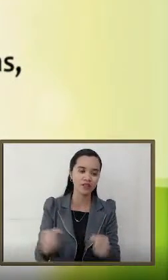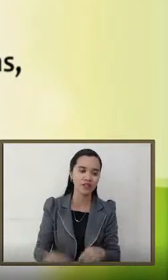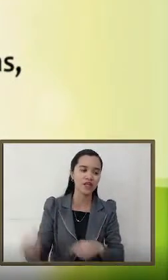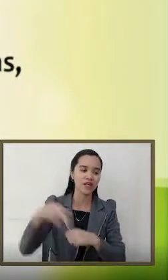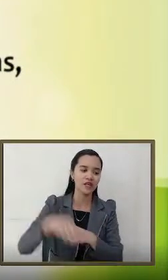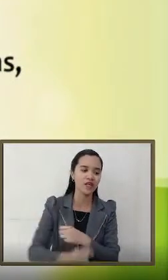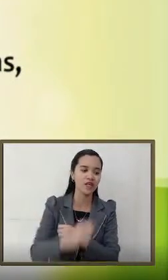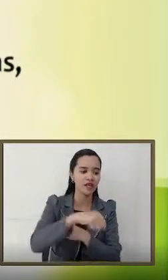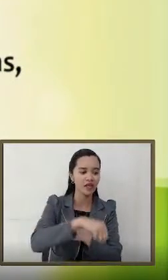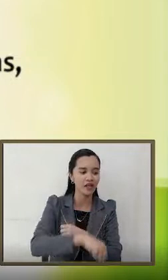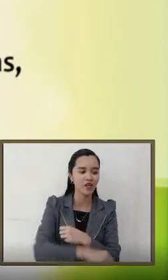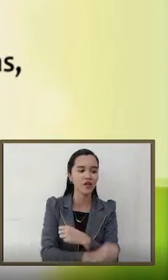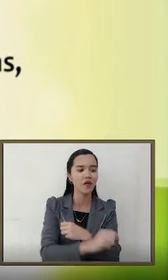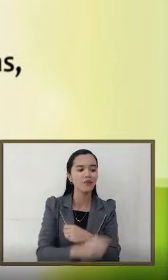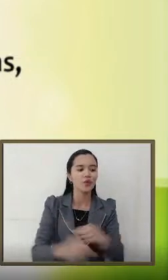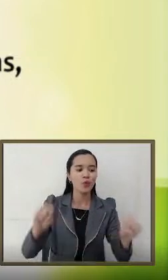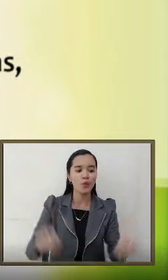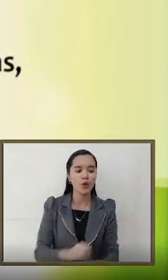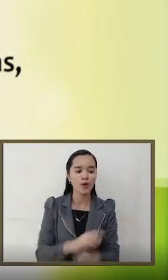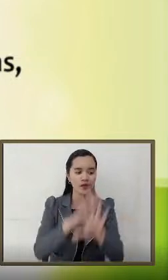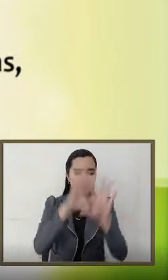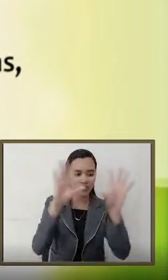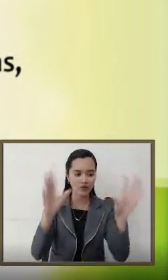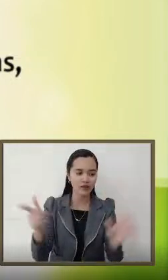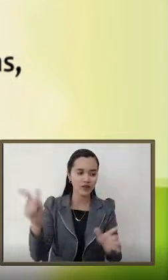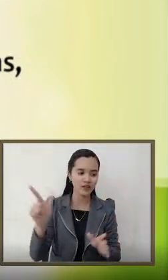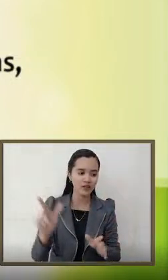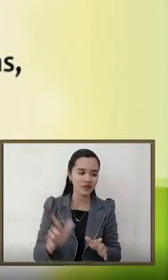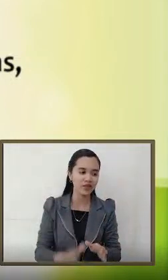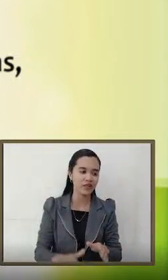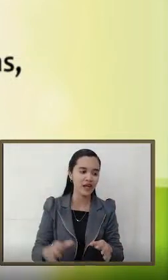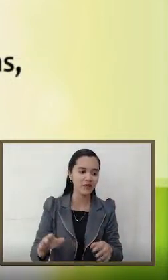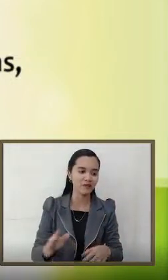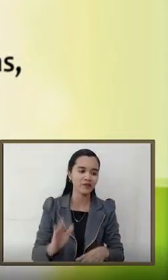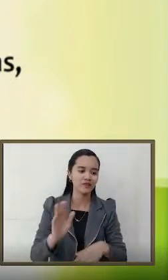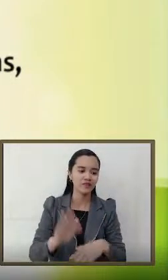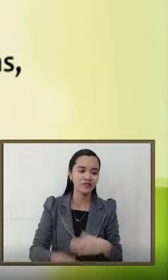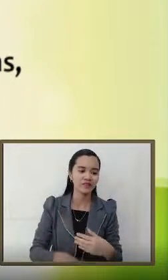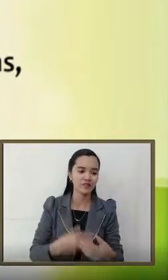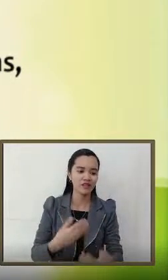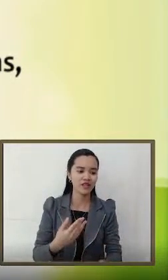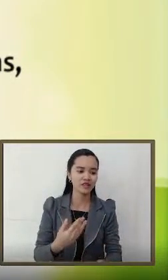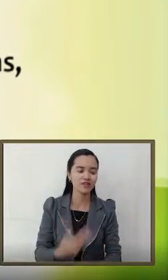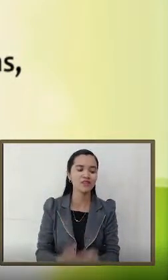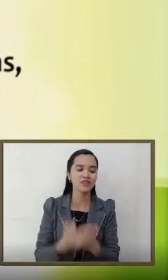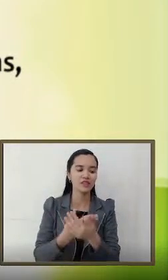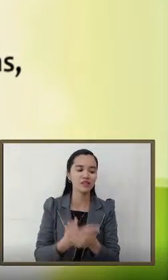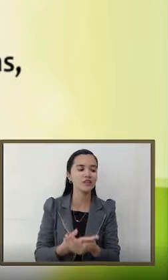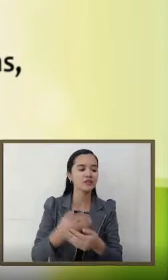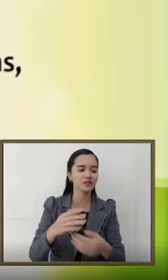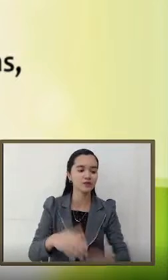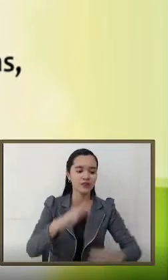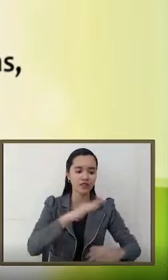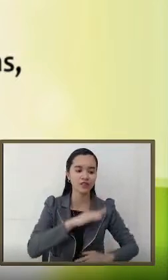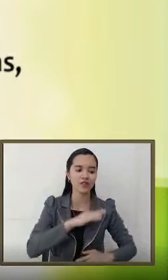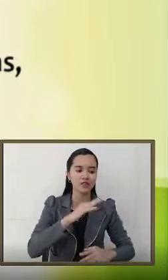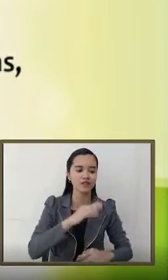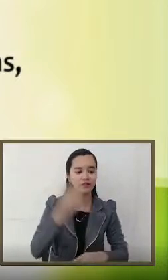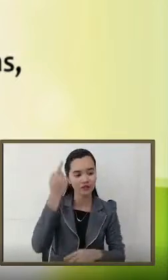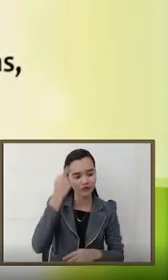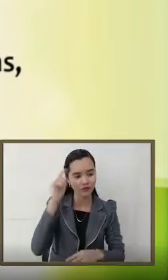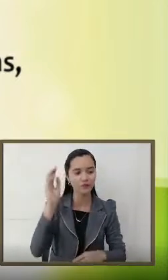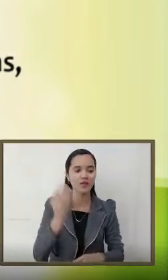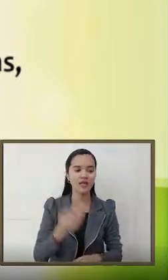rolling sea, higher than the mountains, sparkling like a fountain, all sufficient grace